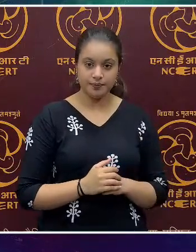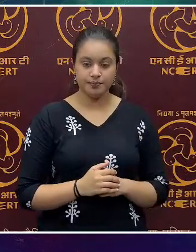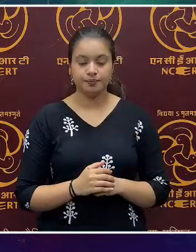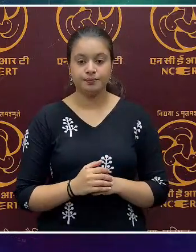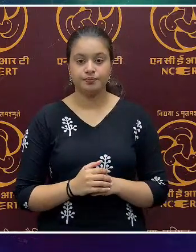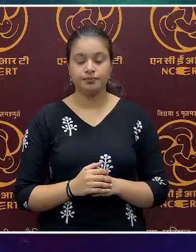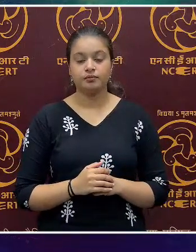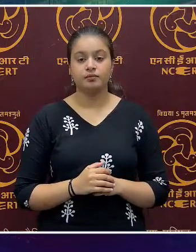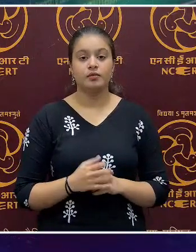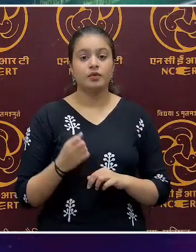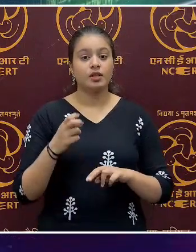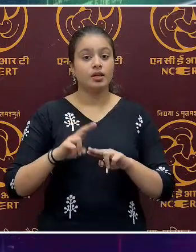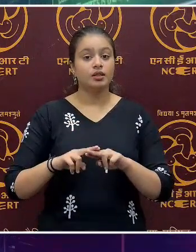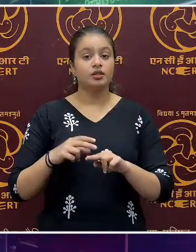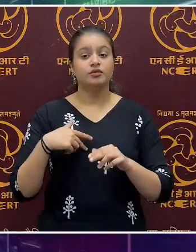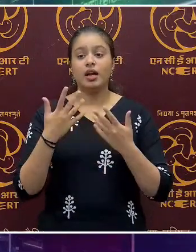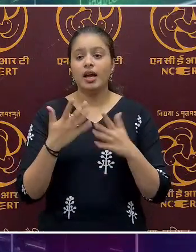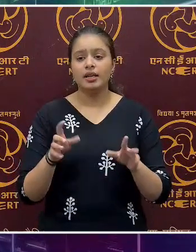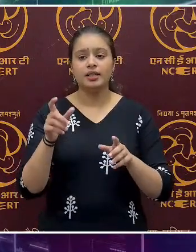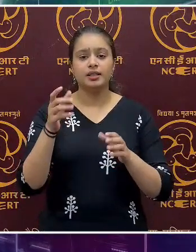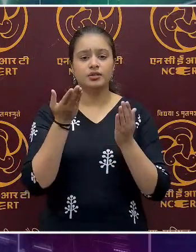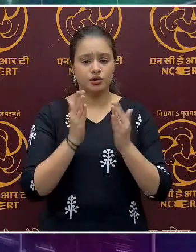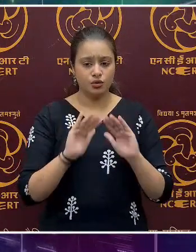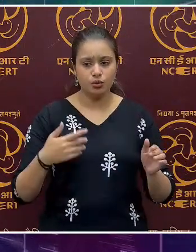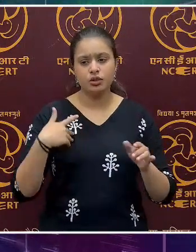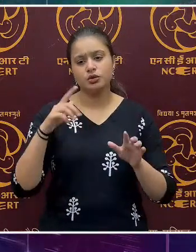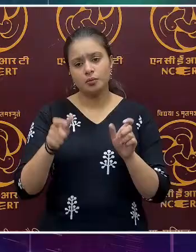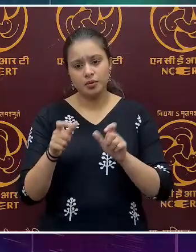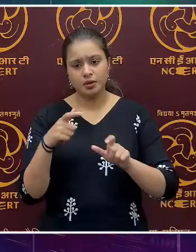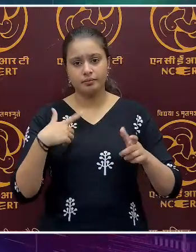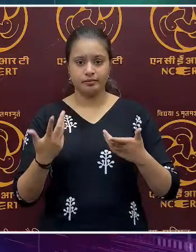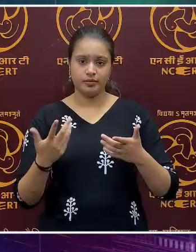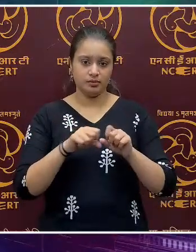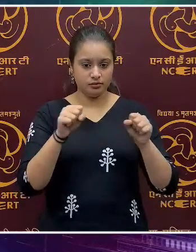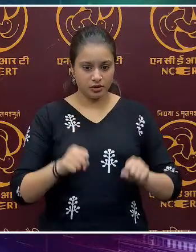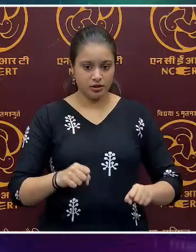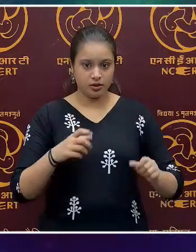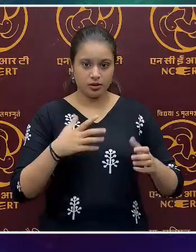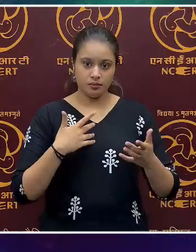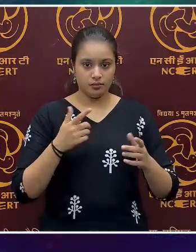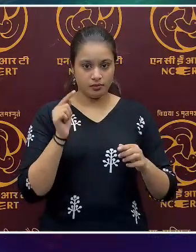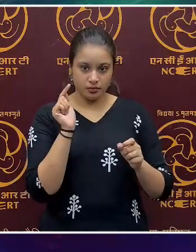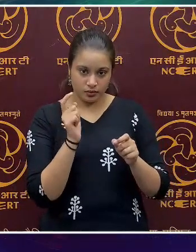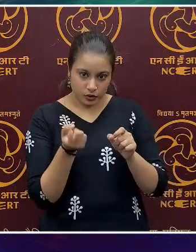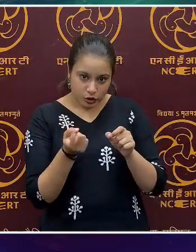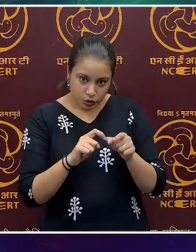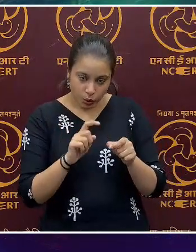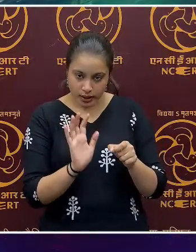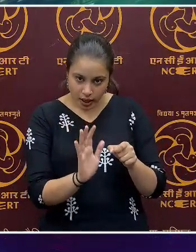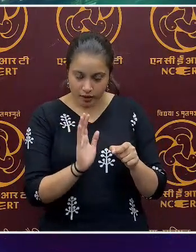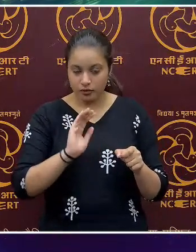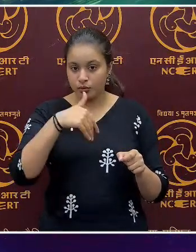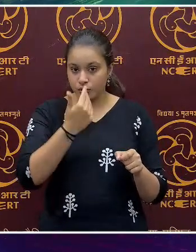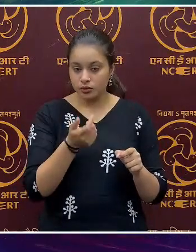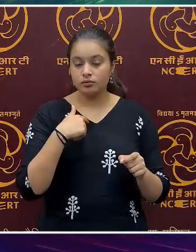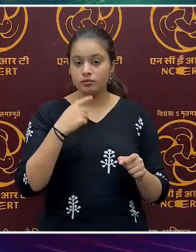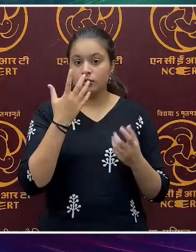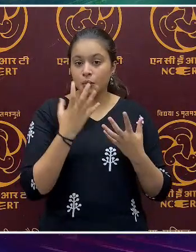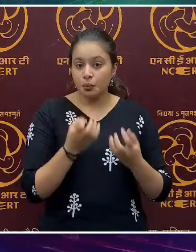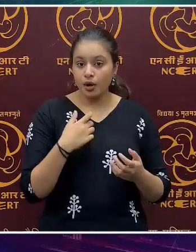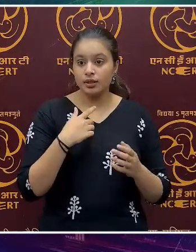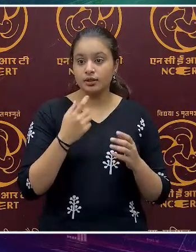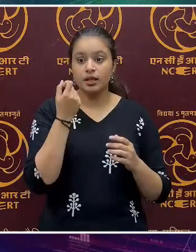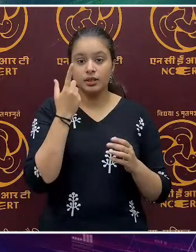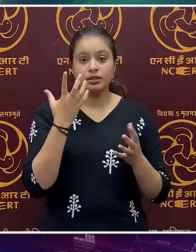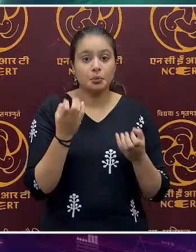So if any user has logged into the system, into the Diksha portal, and he want to understand